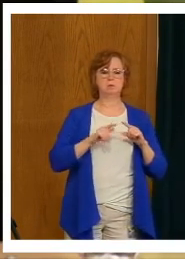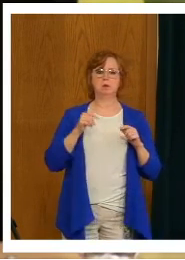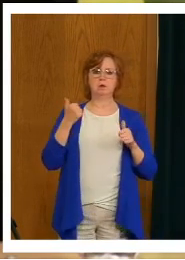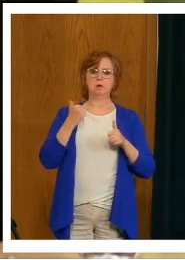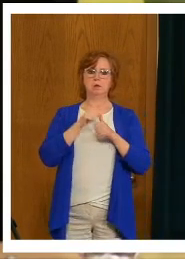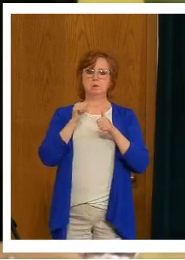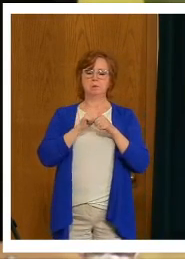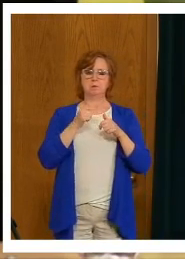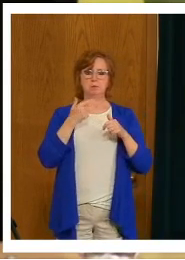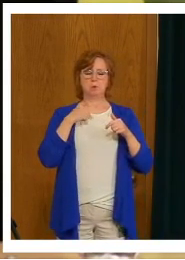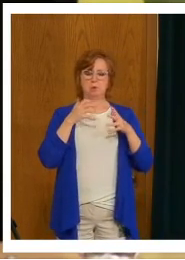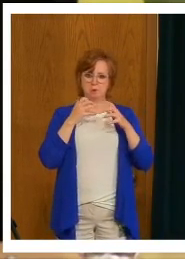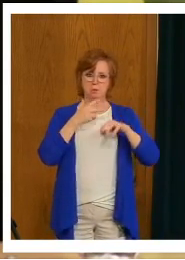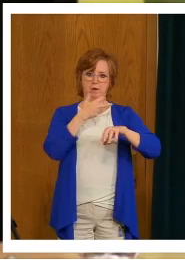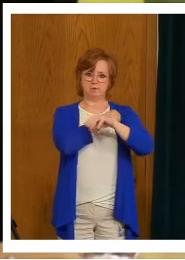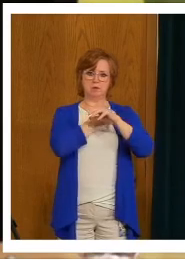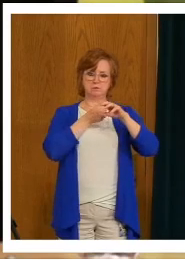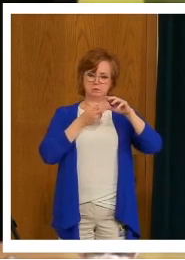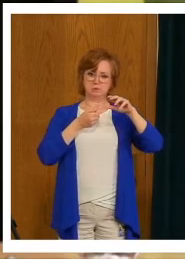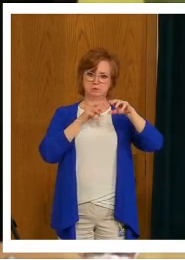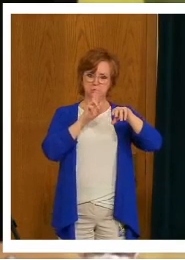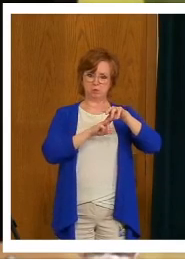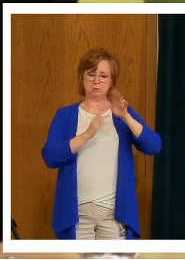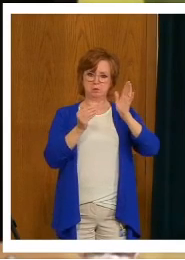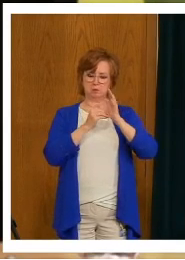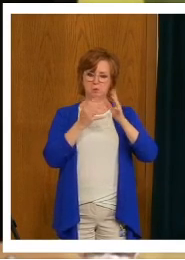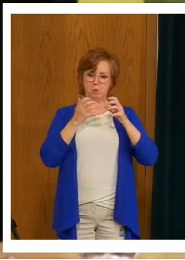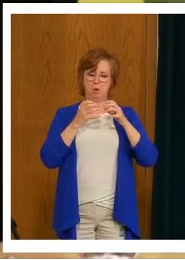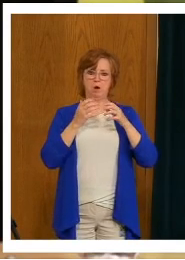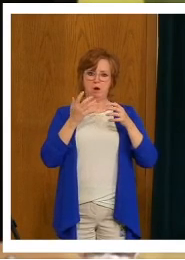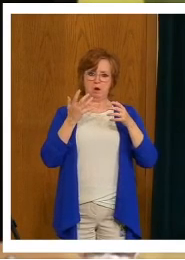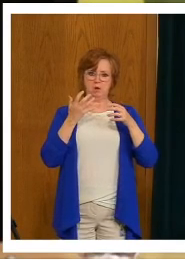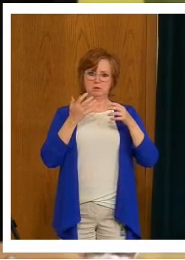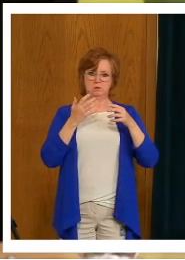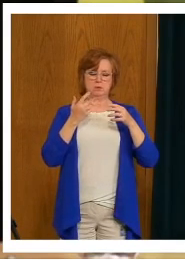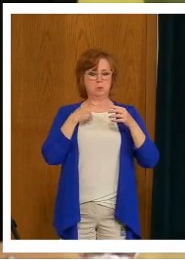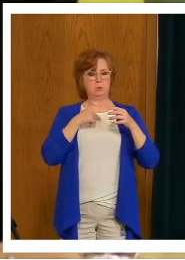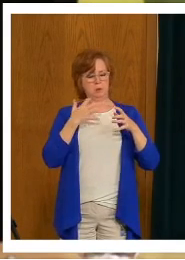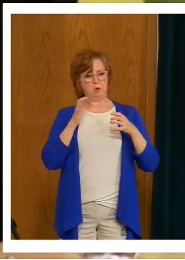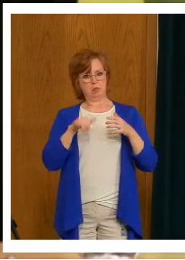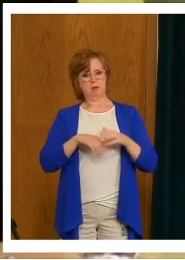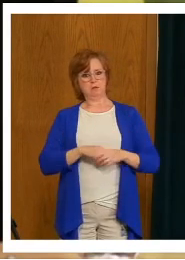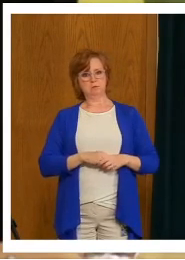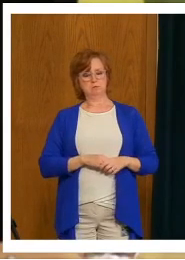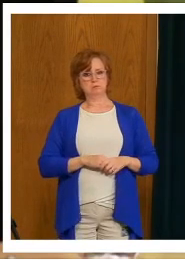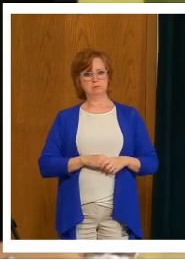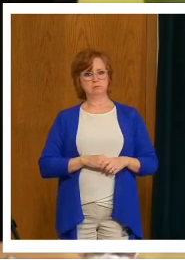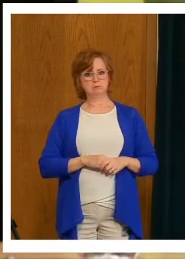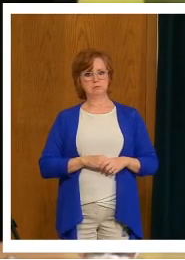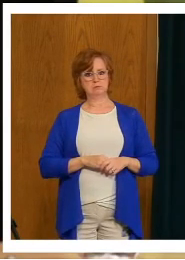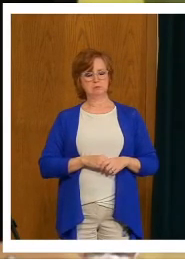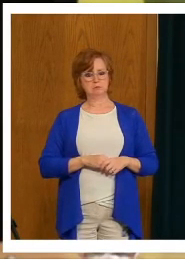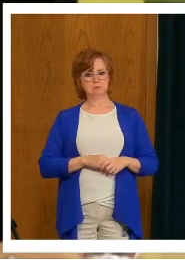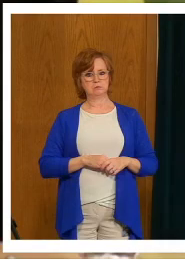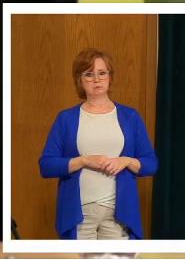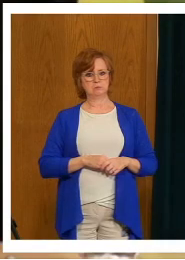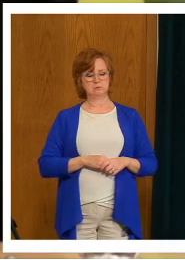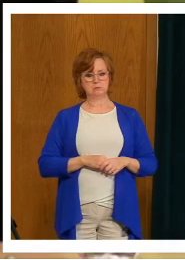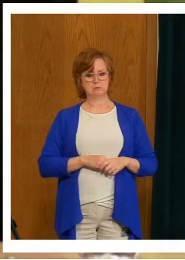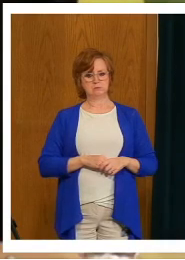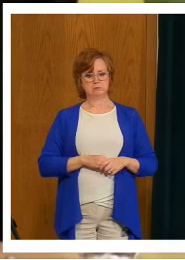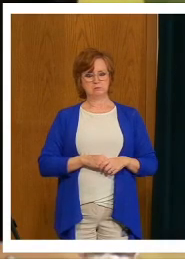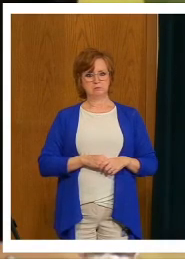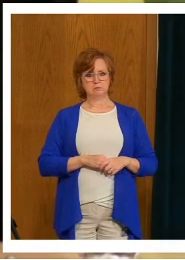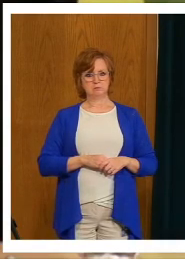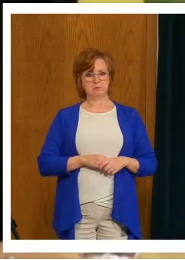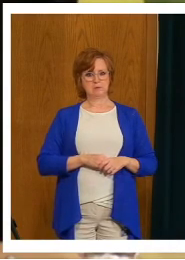we can go back to some degree of normal. And we are going to go back to a normal society here. That is why we